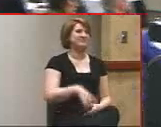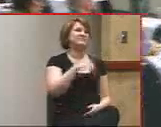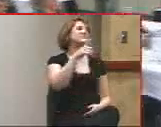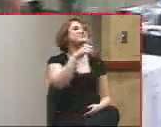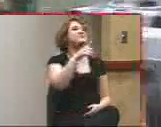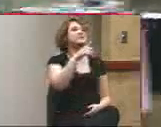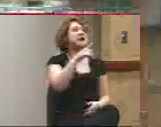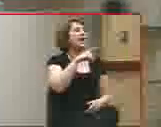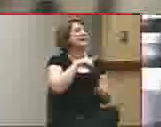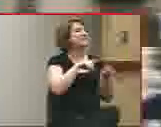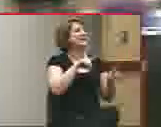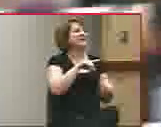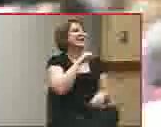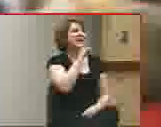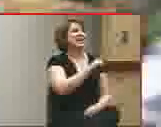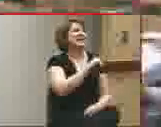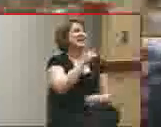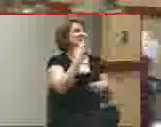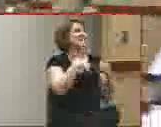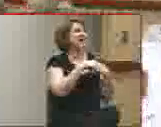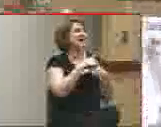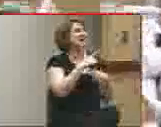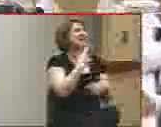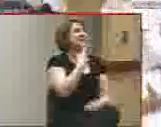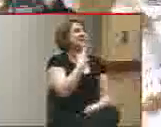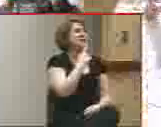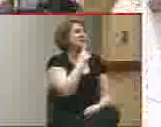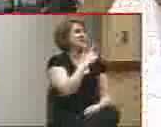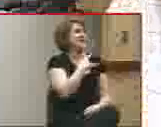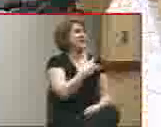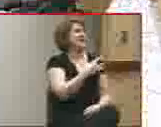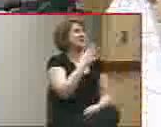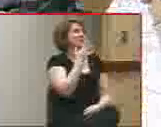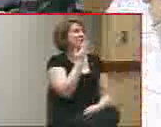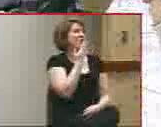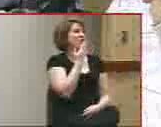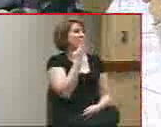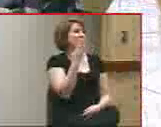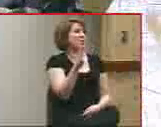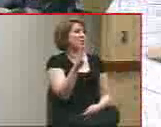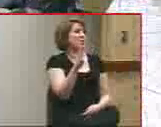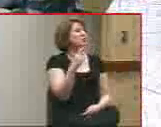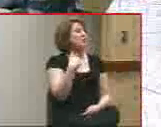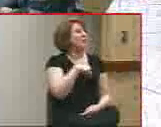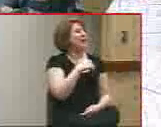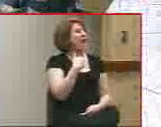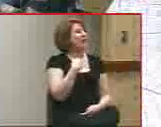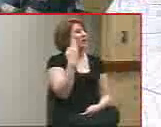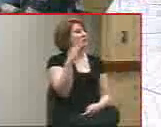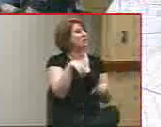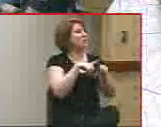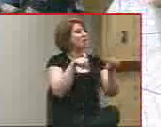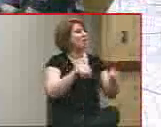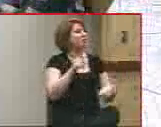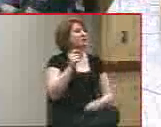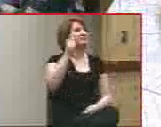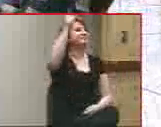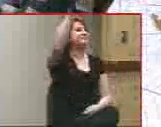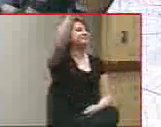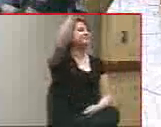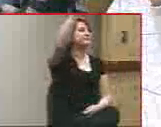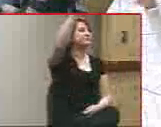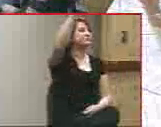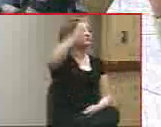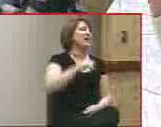Instead of a sign, we just had, it said that she really likes the color blue, so we had a blue card that she could just hold up a blue card. It's the same kind